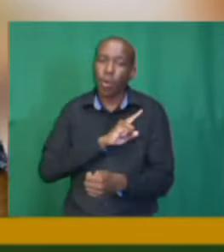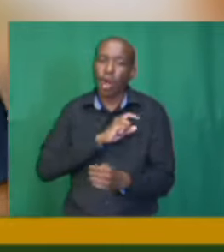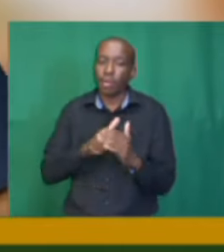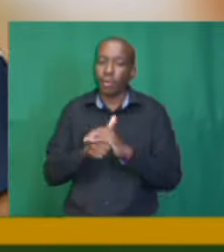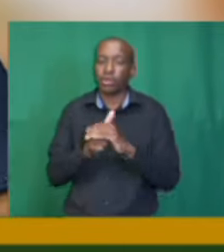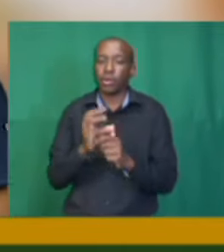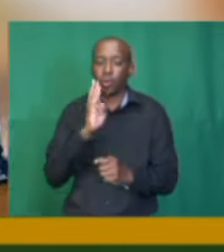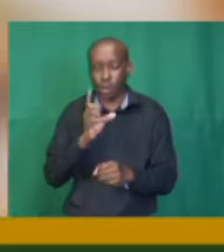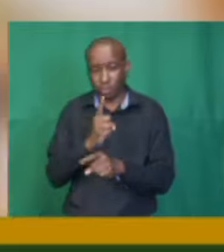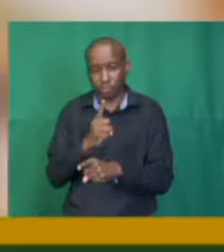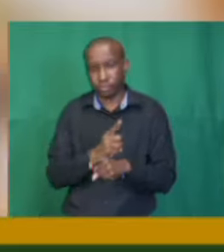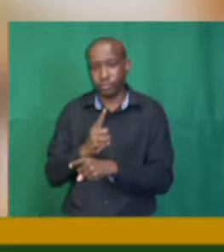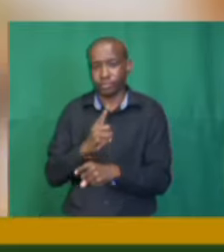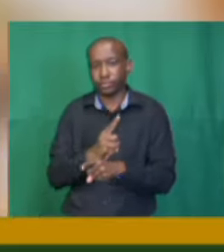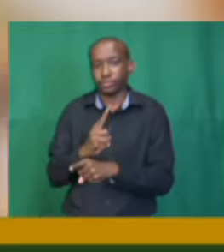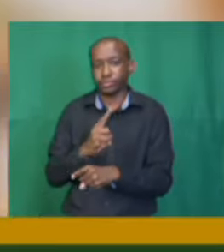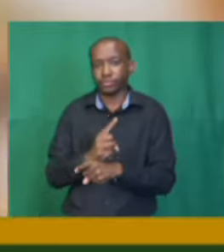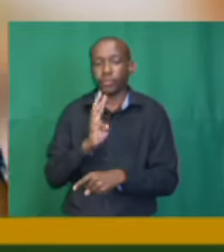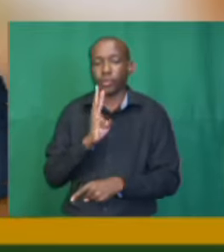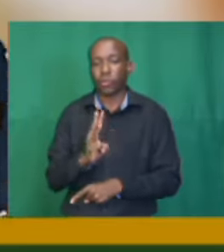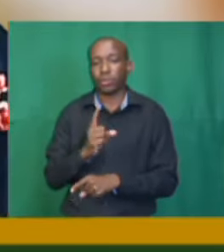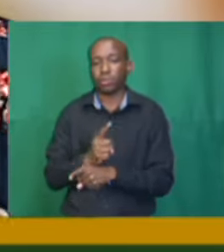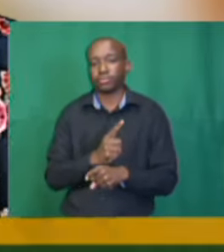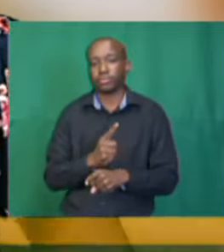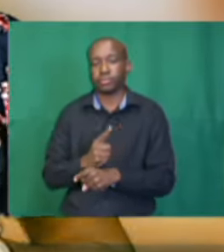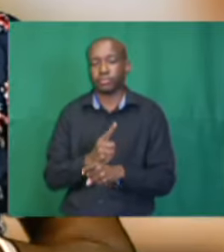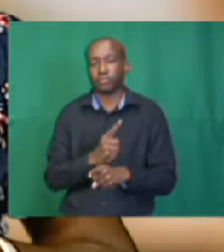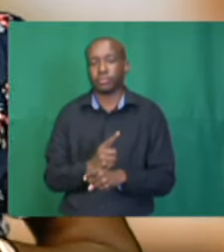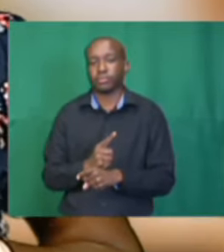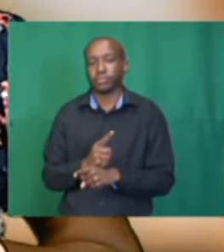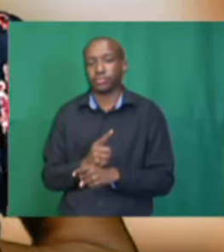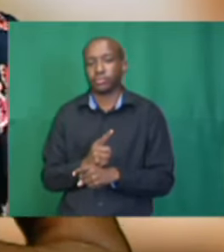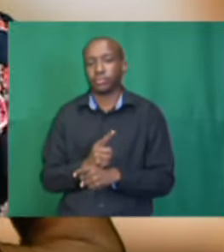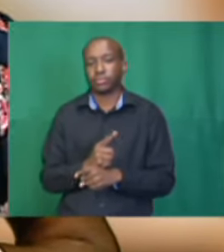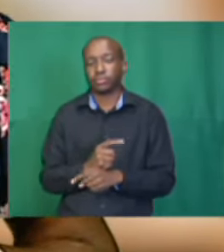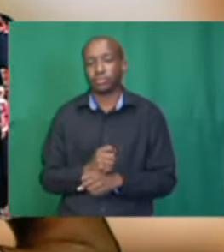road when Jesus Christ was on his way to Jerusalem.